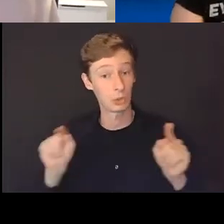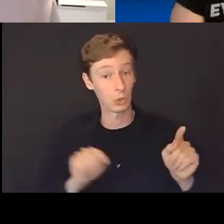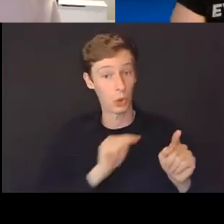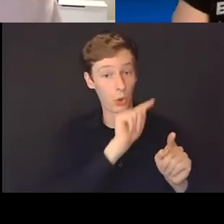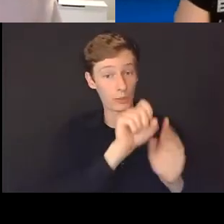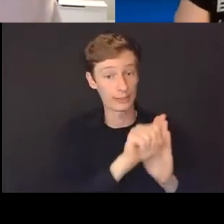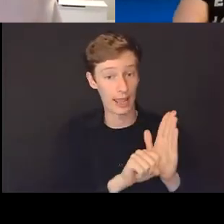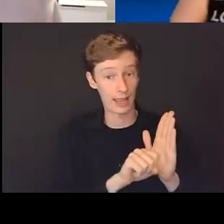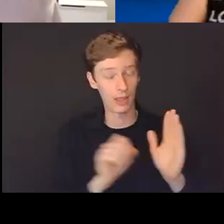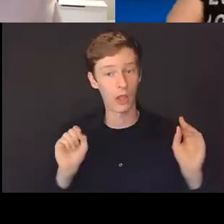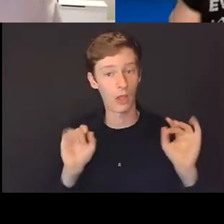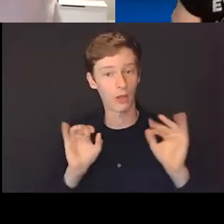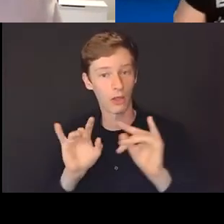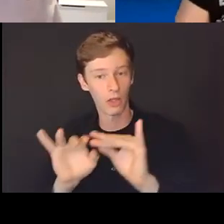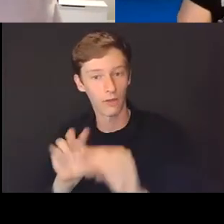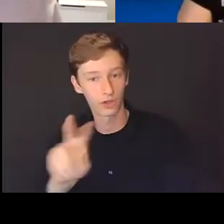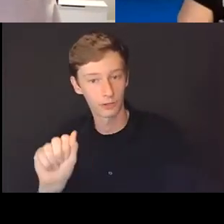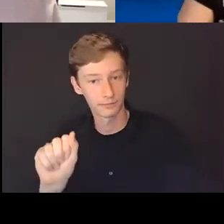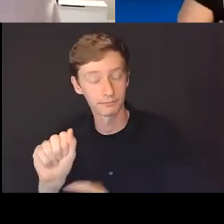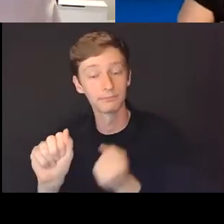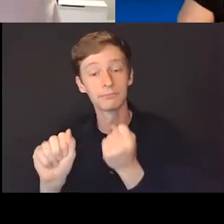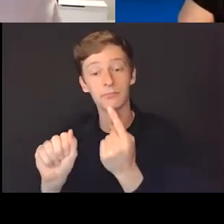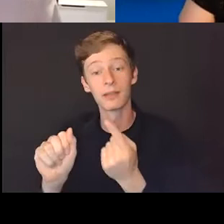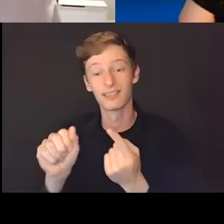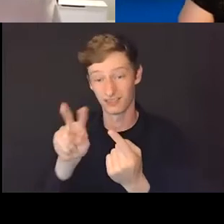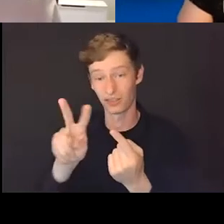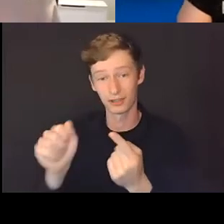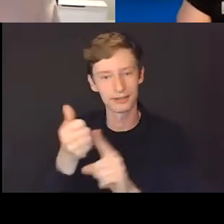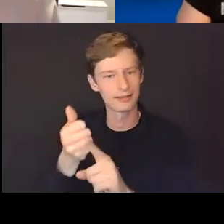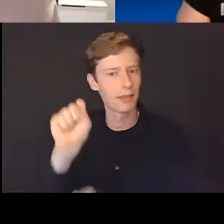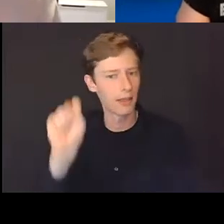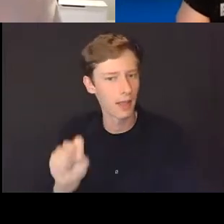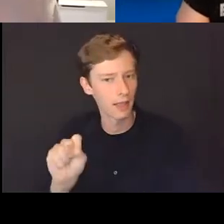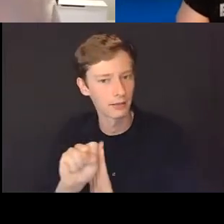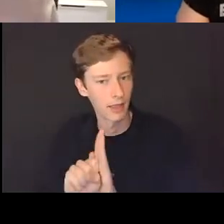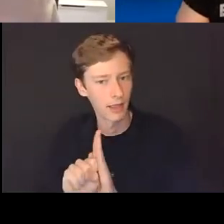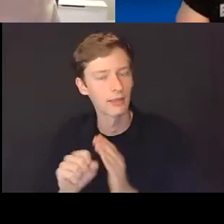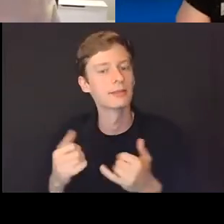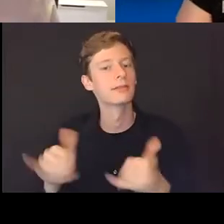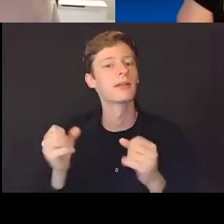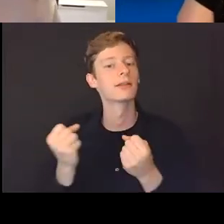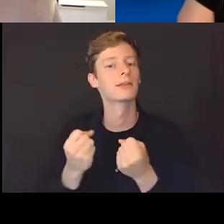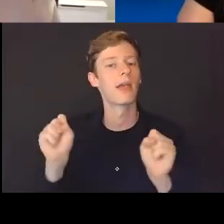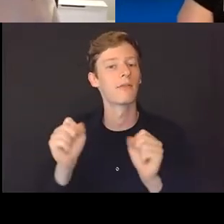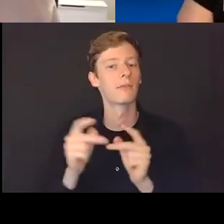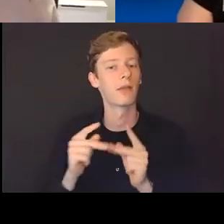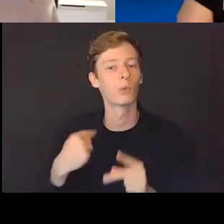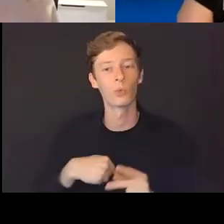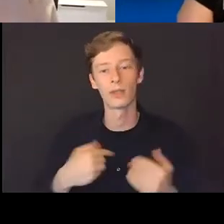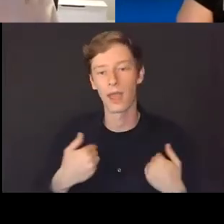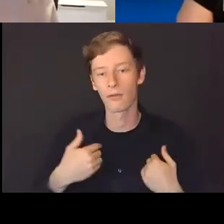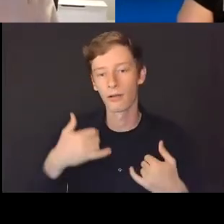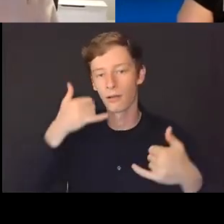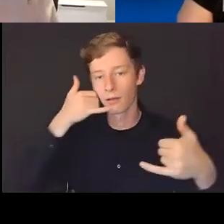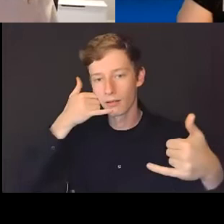Virginia. Virginia is a safe haven in the South. And as Tarina mentioned, we have telehealth medication